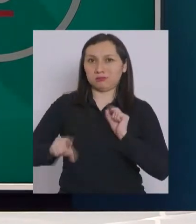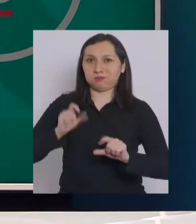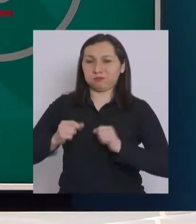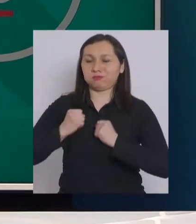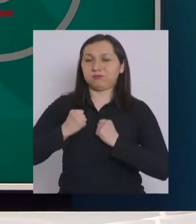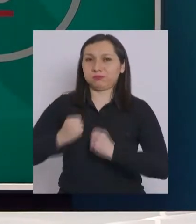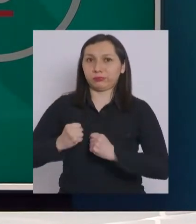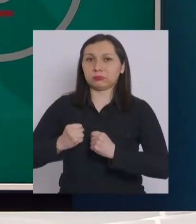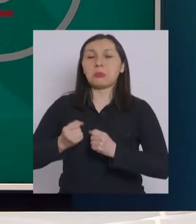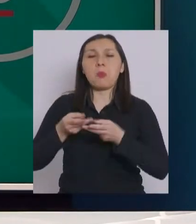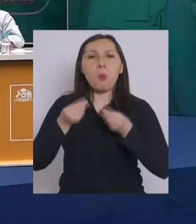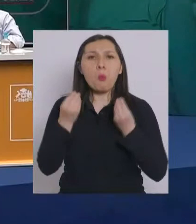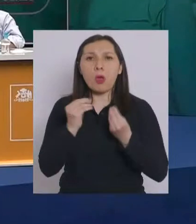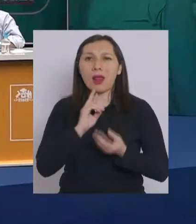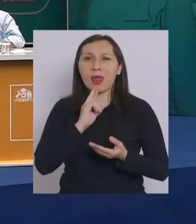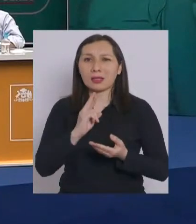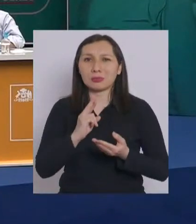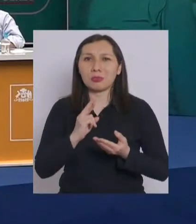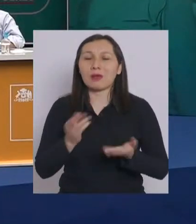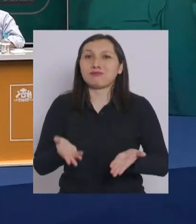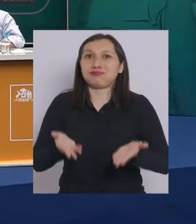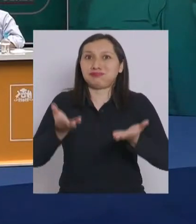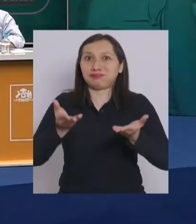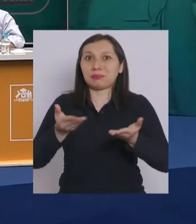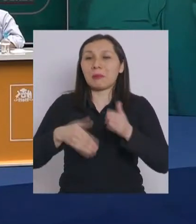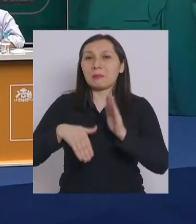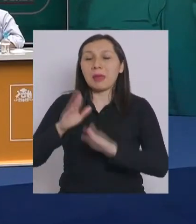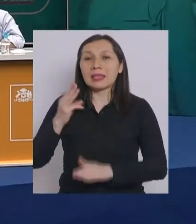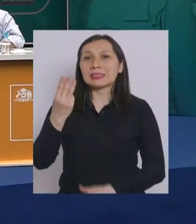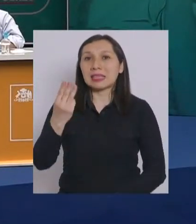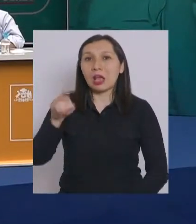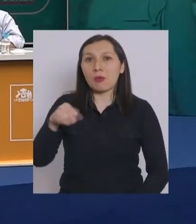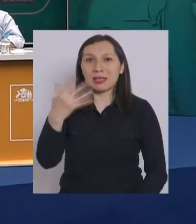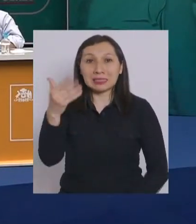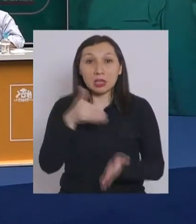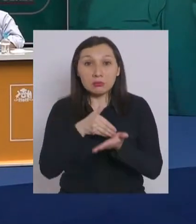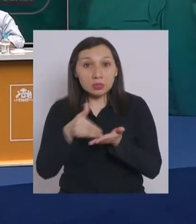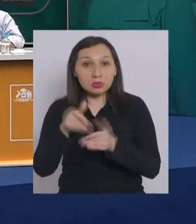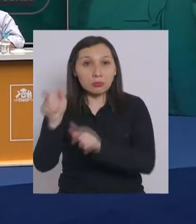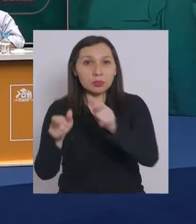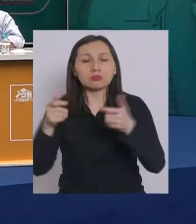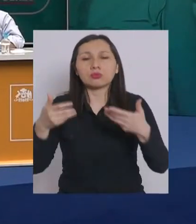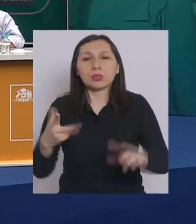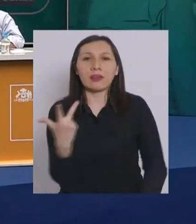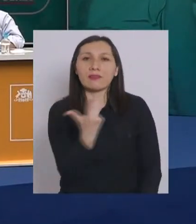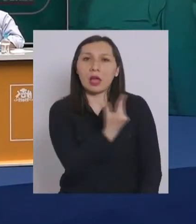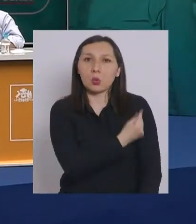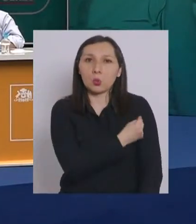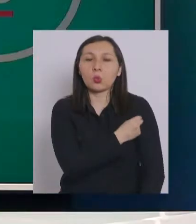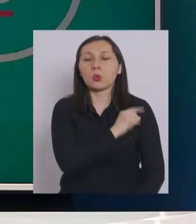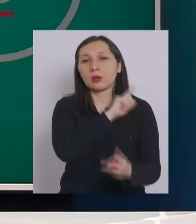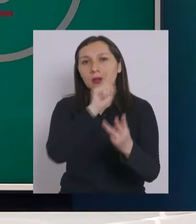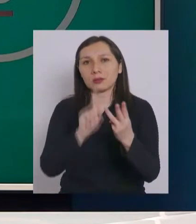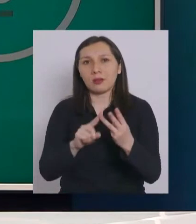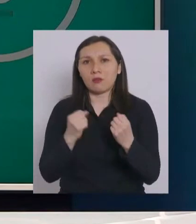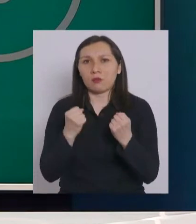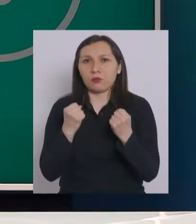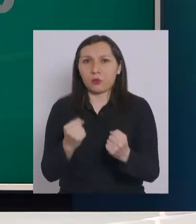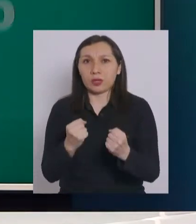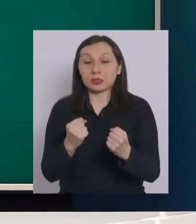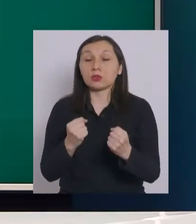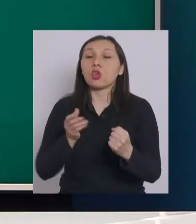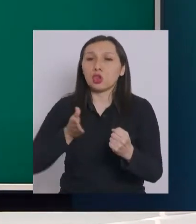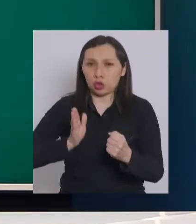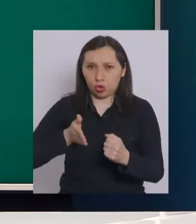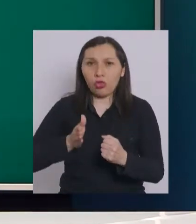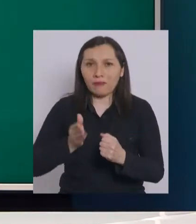reinforce immunity, the results will be successful. To date, more than 3.5 million persons have been vaccinated with a